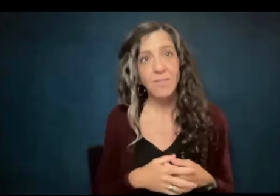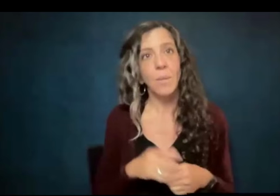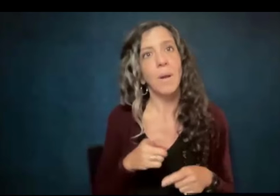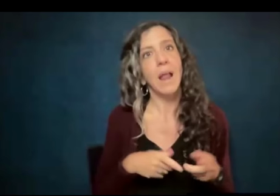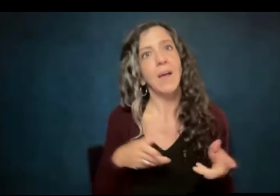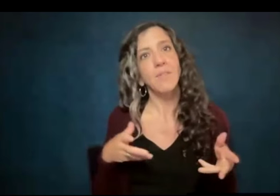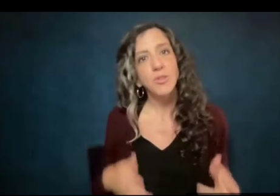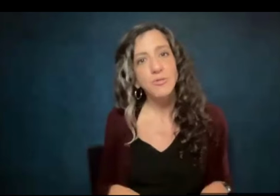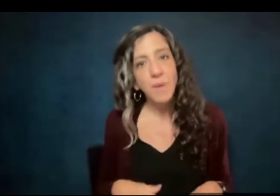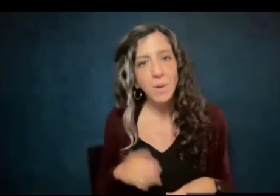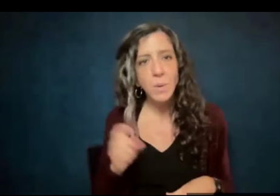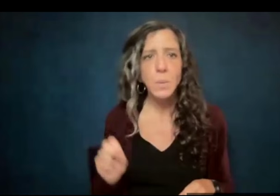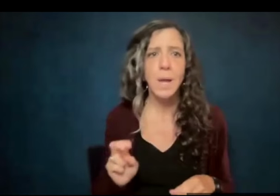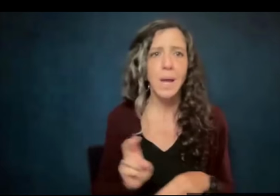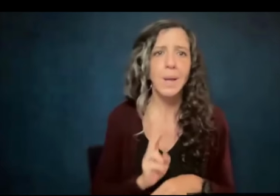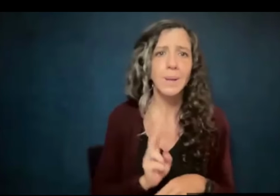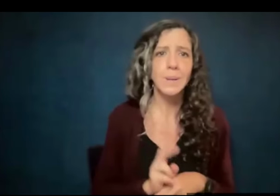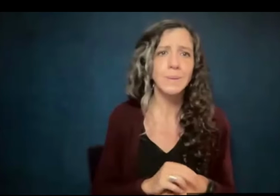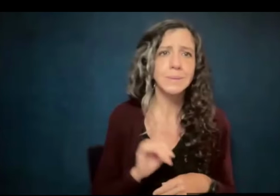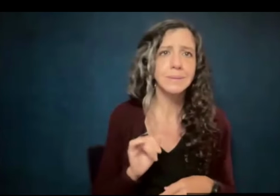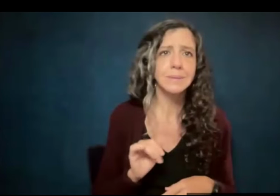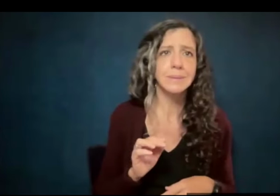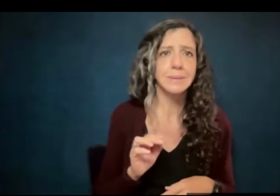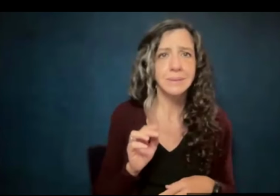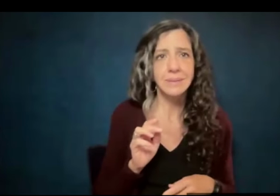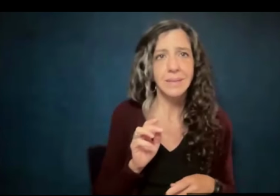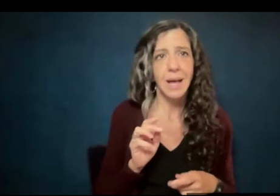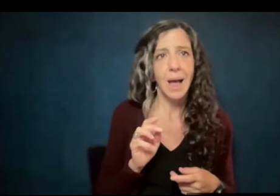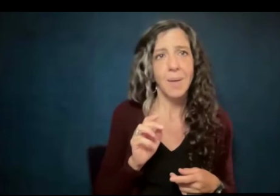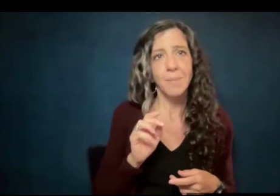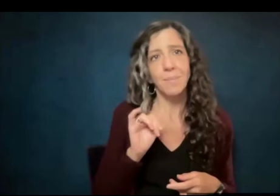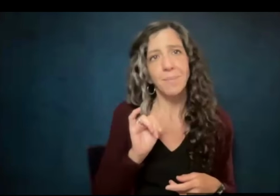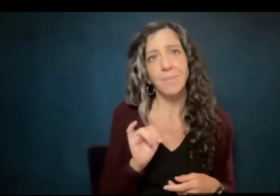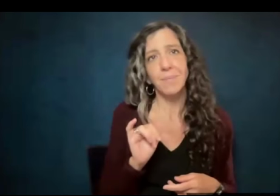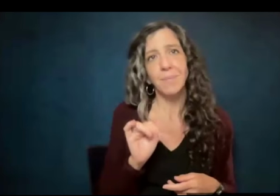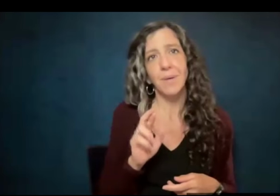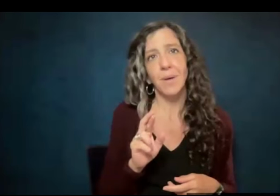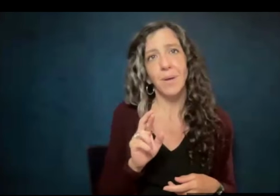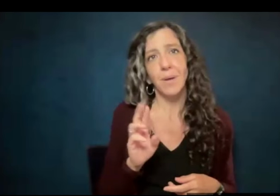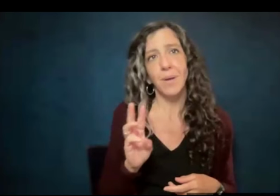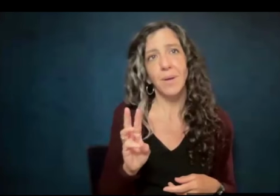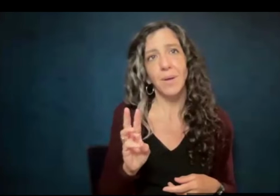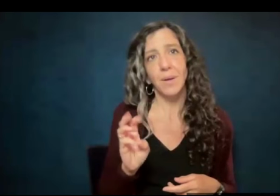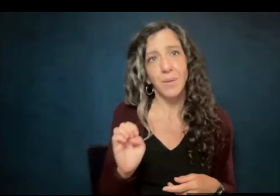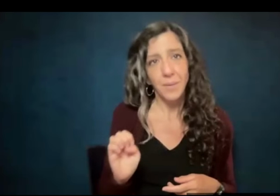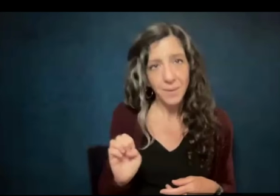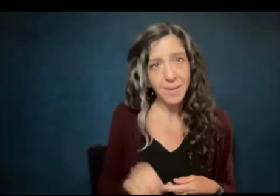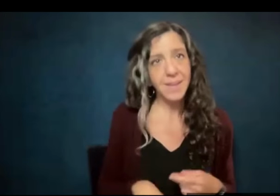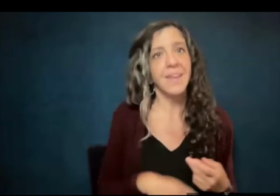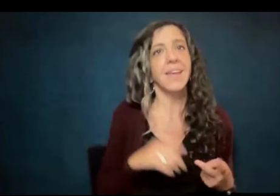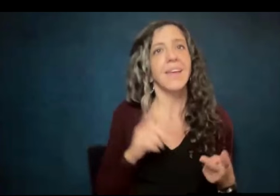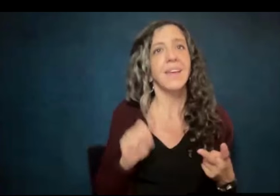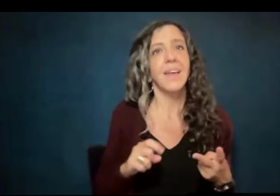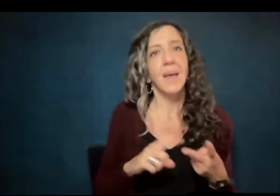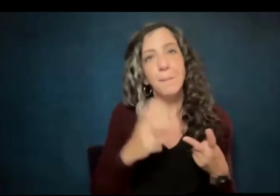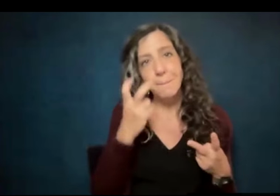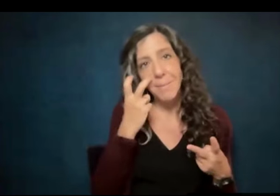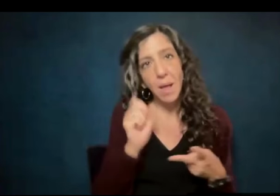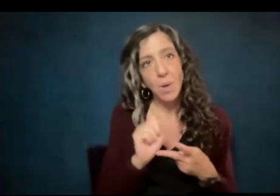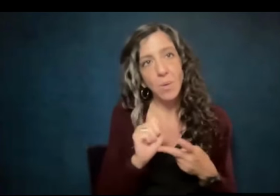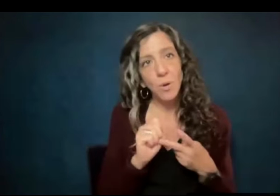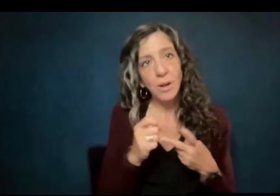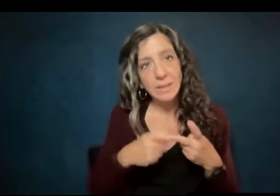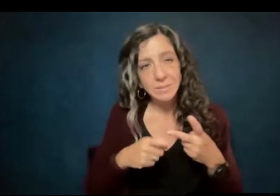work expenses and any of that income that you're using to fund your plan to achieve self-support